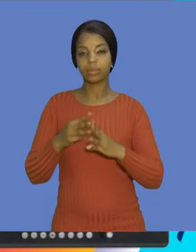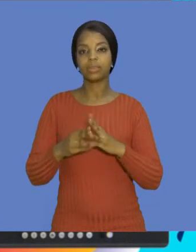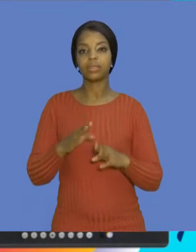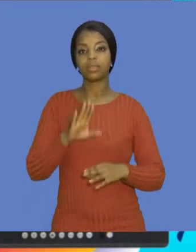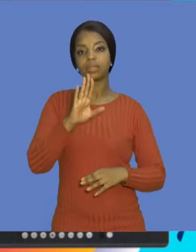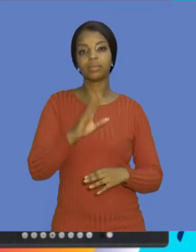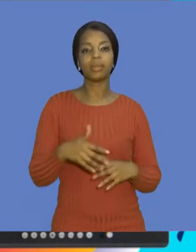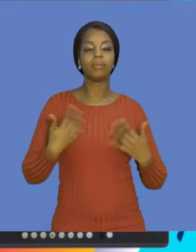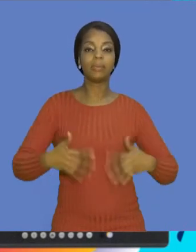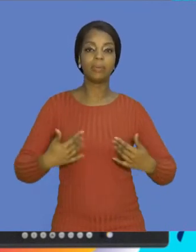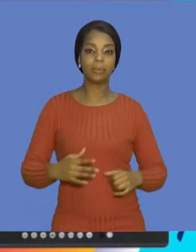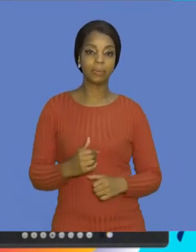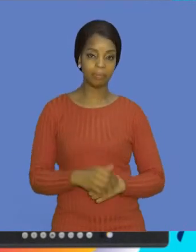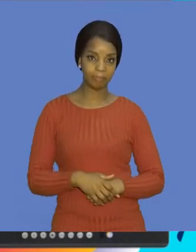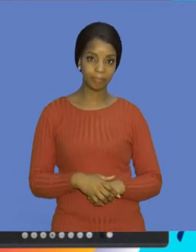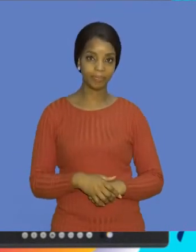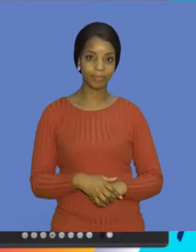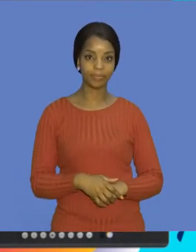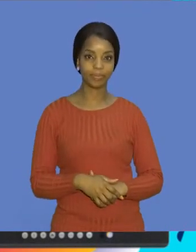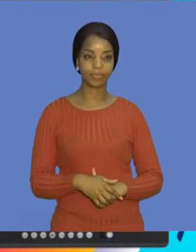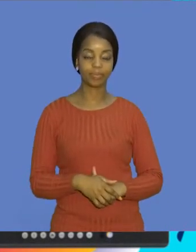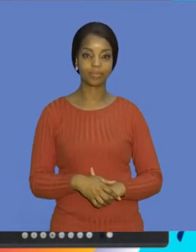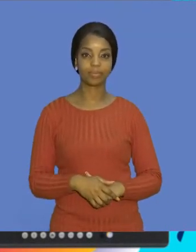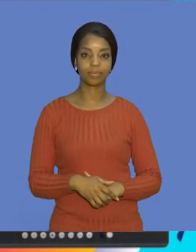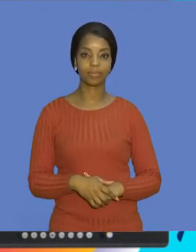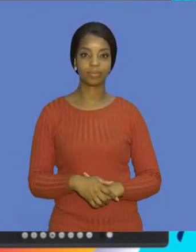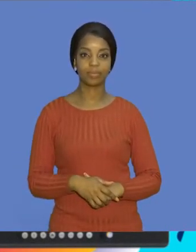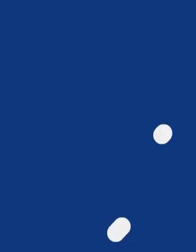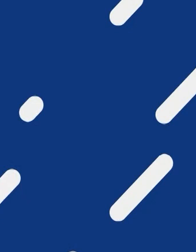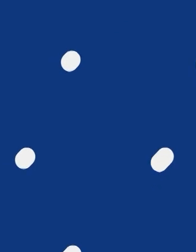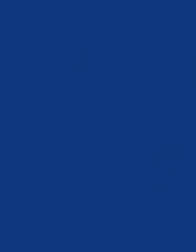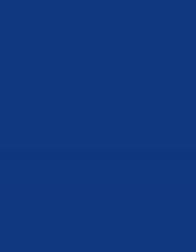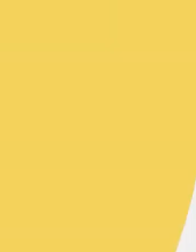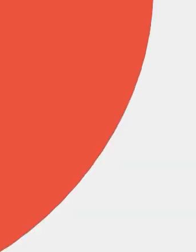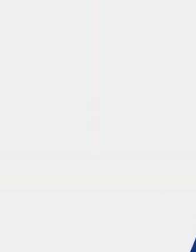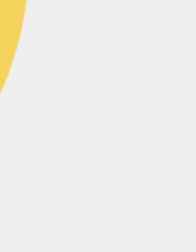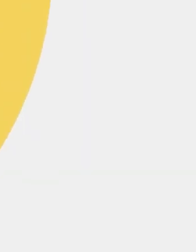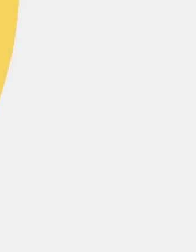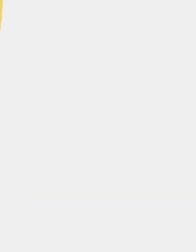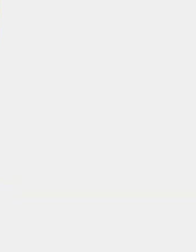mathematics is food for the soul. Till next time.